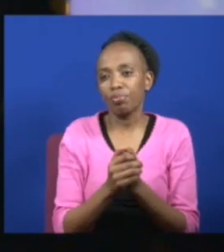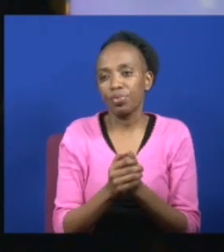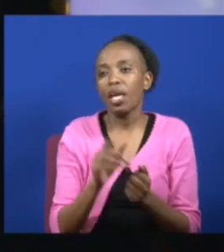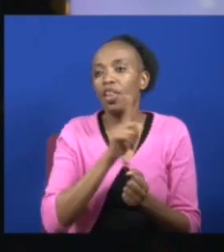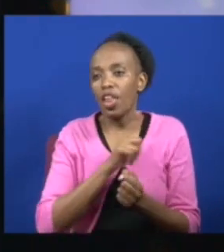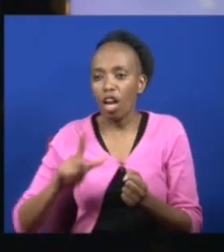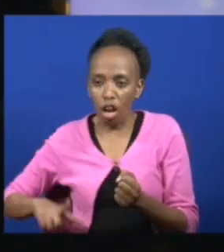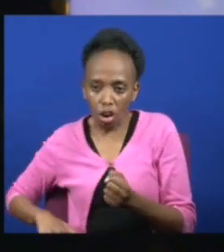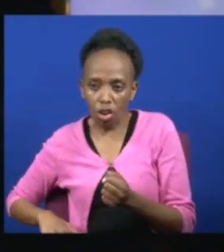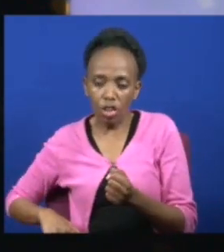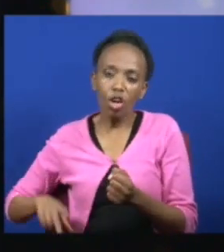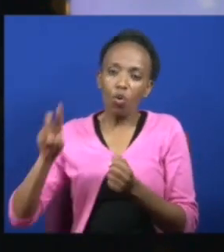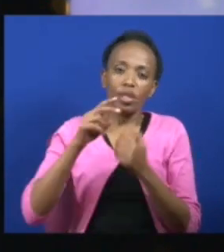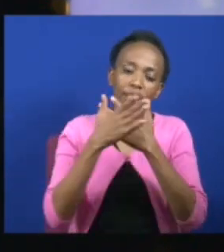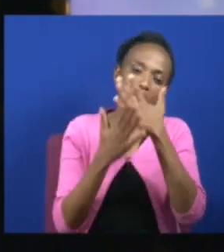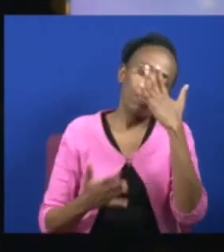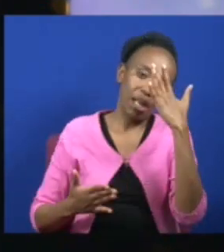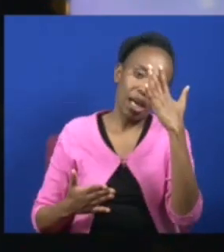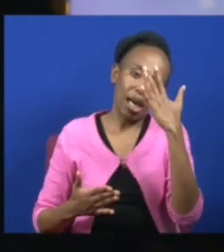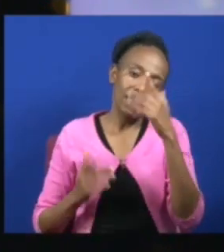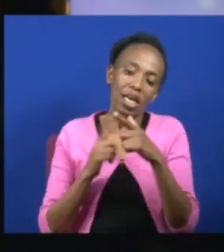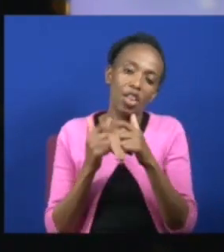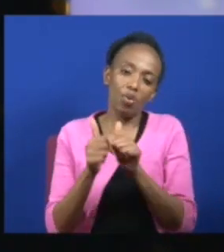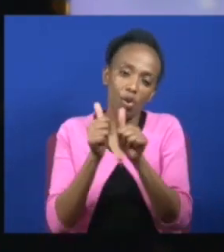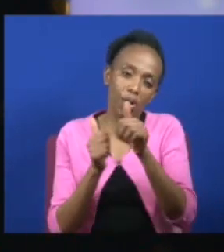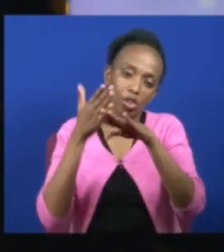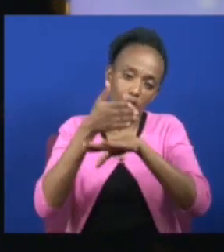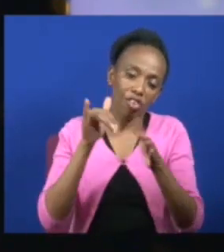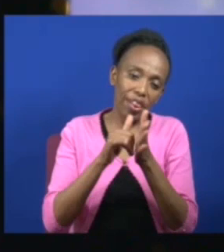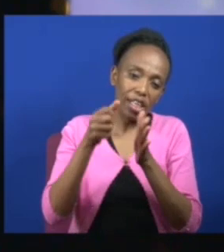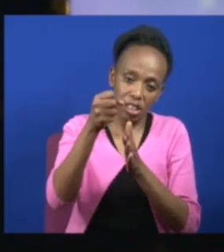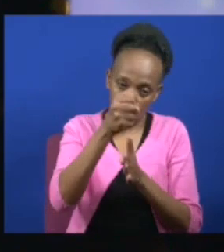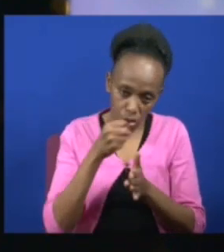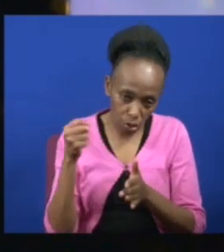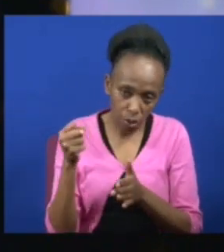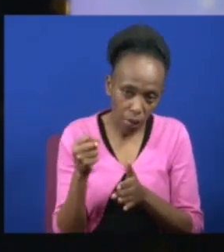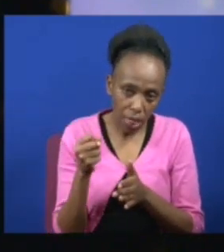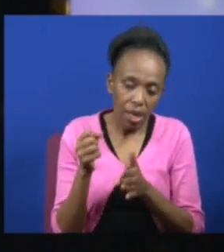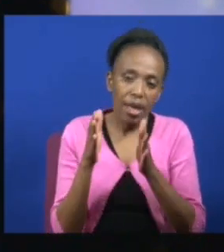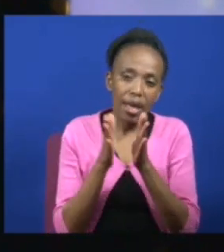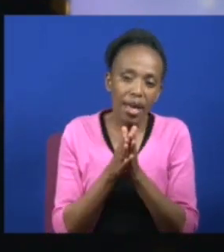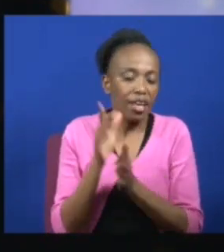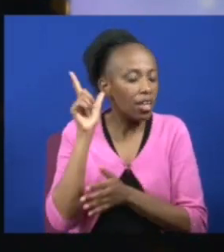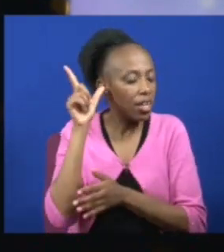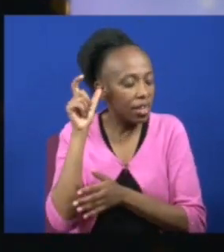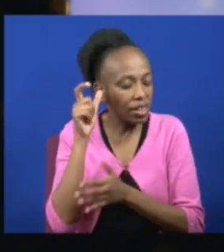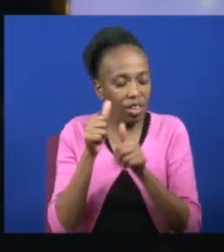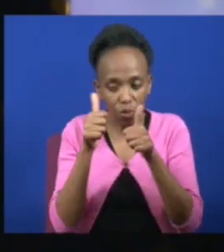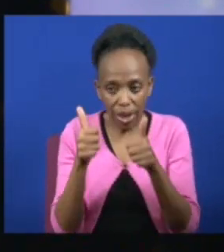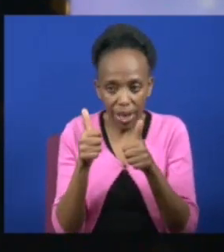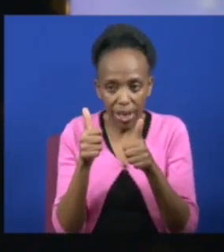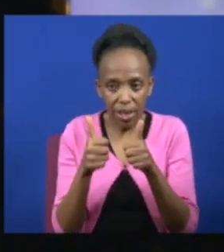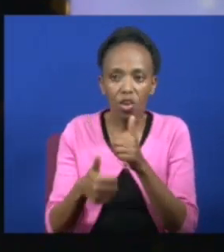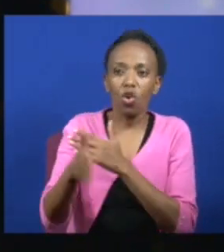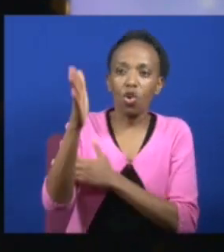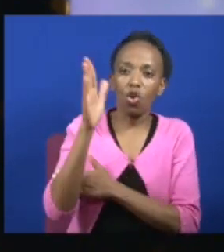The Lord will see the blood and will pass over that doorway. And listen to this. He